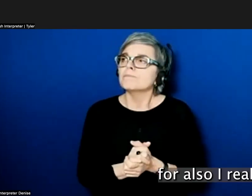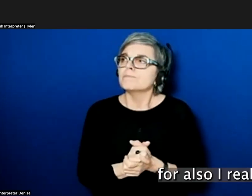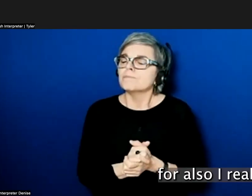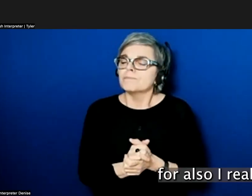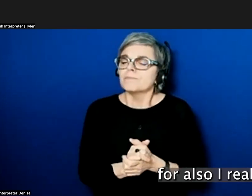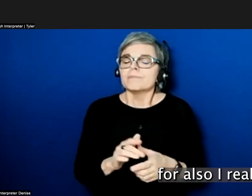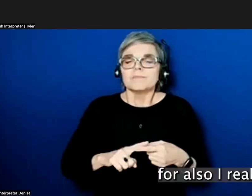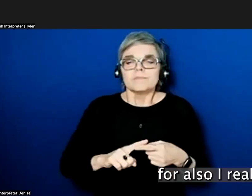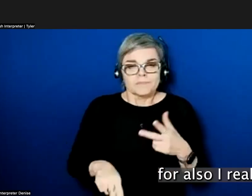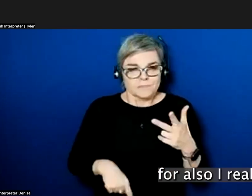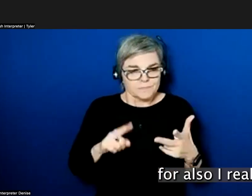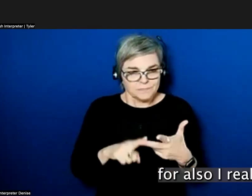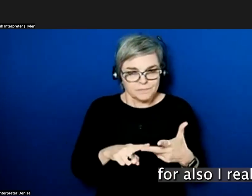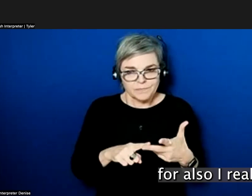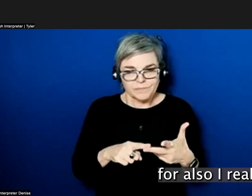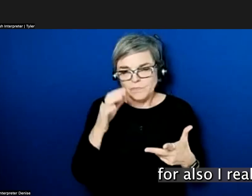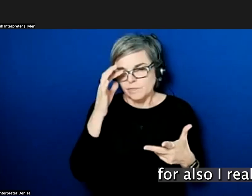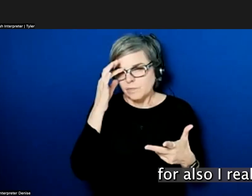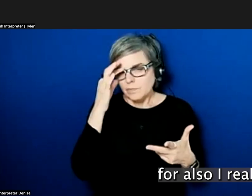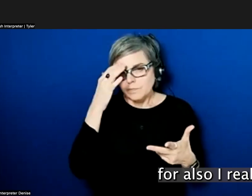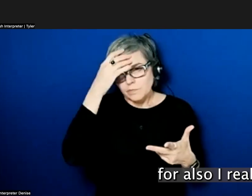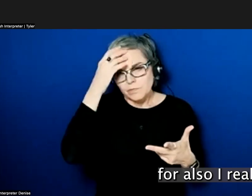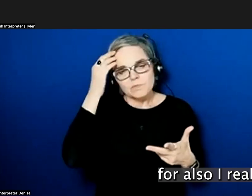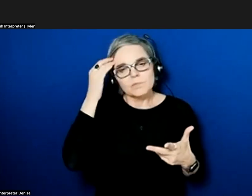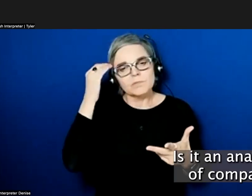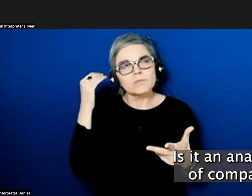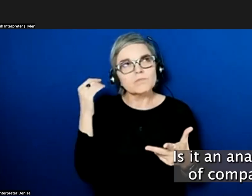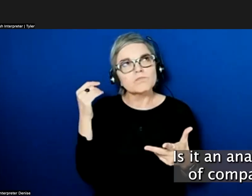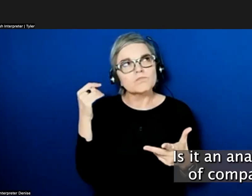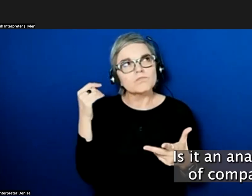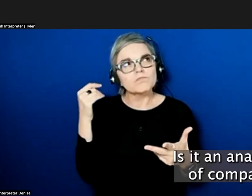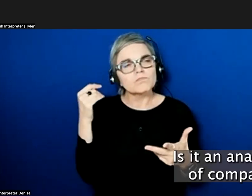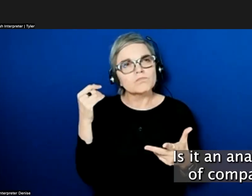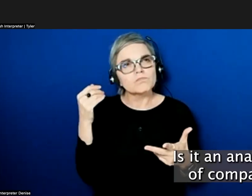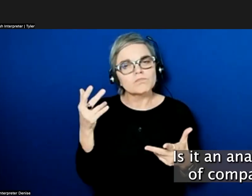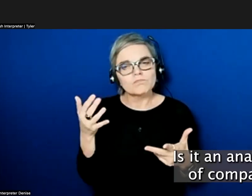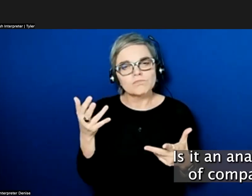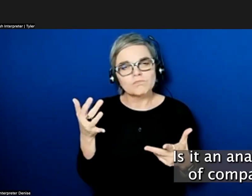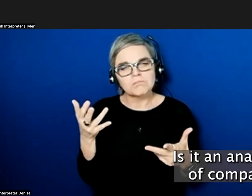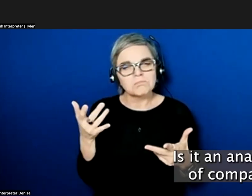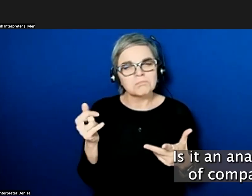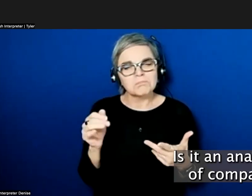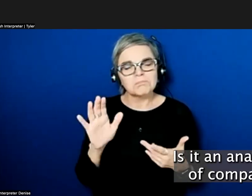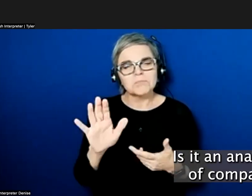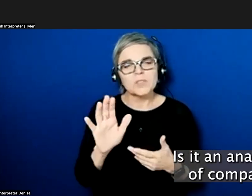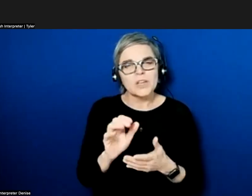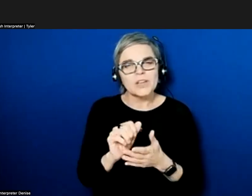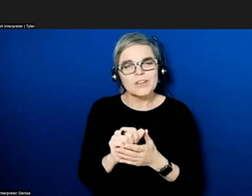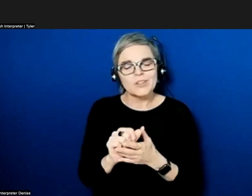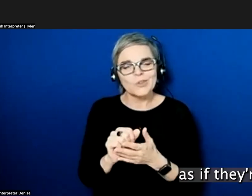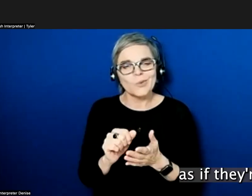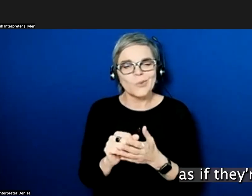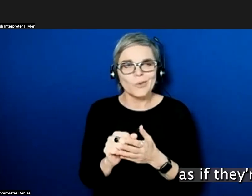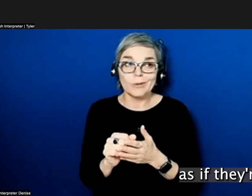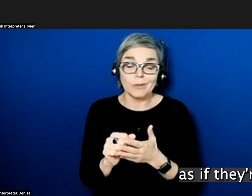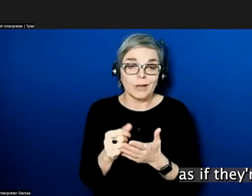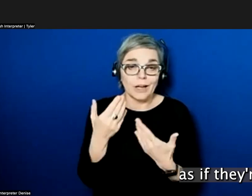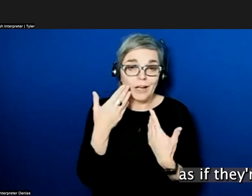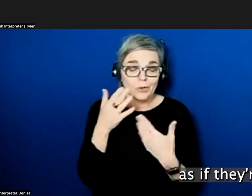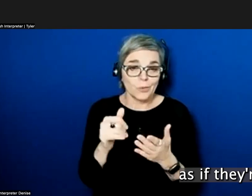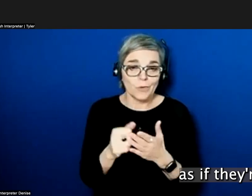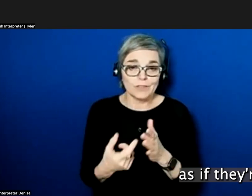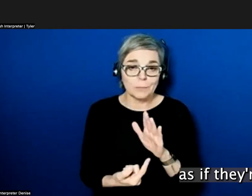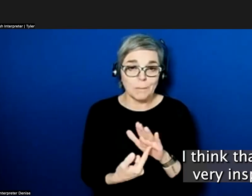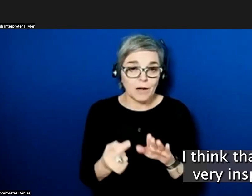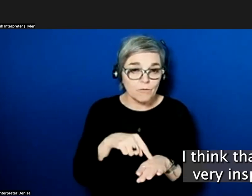Thank you for also, I really appreciated is it an analogy or a metaphor of comparing interactions as if they're pieces